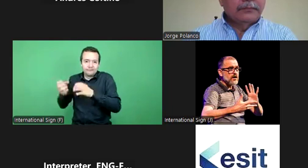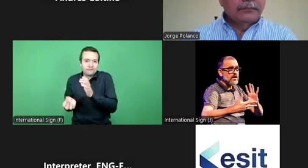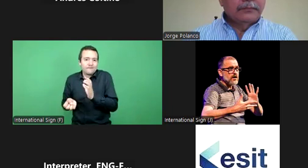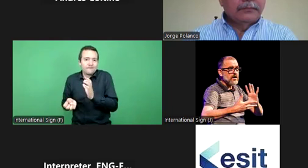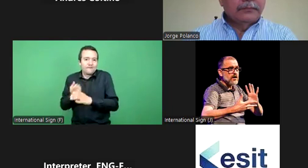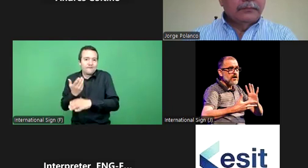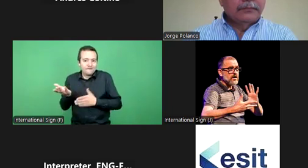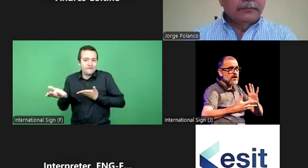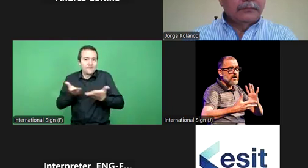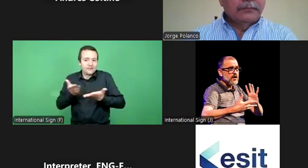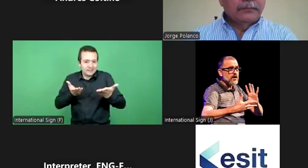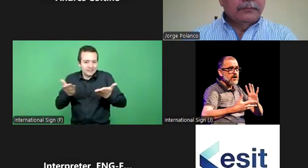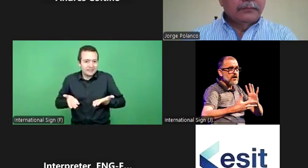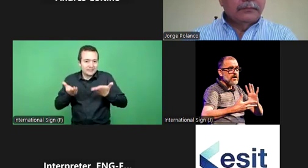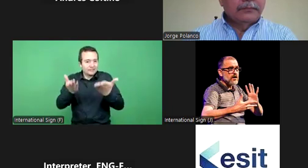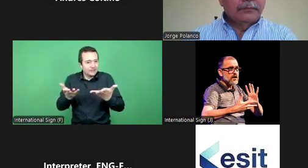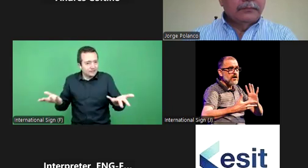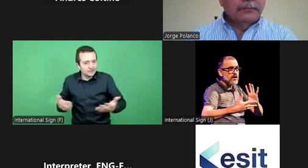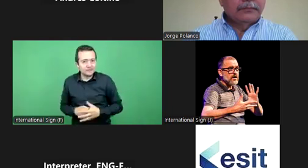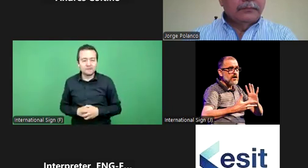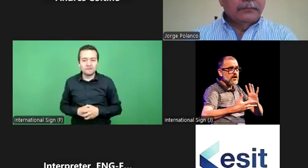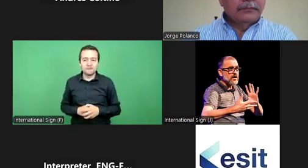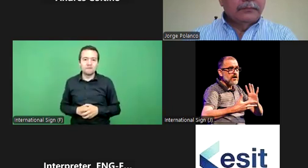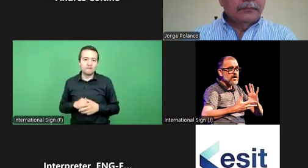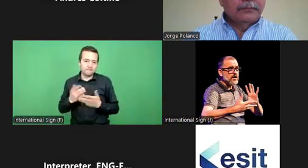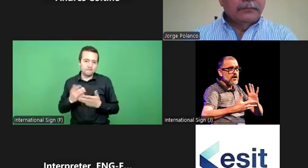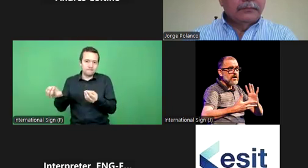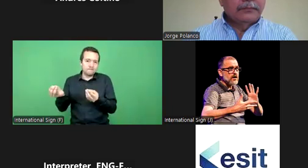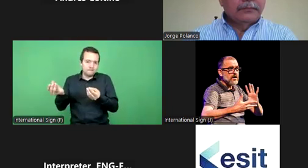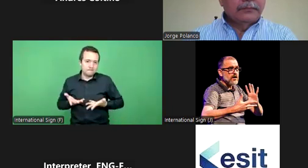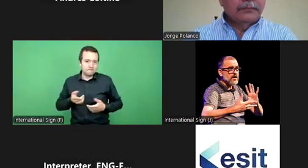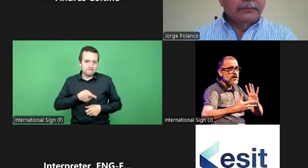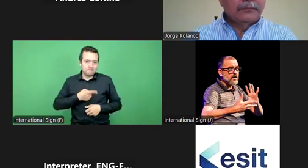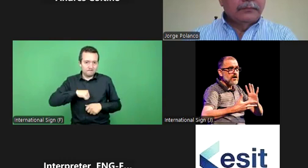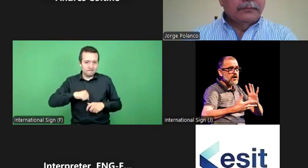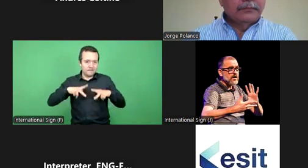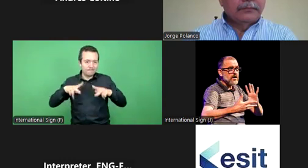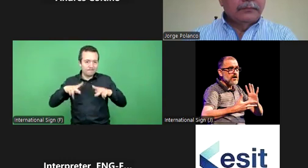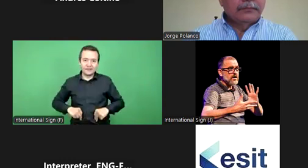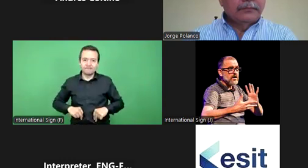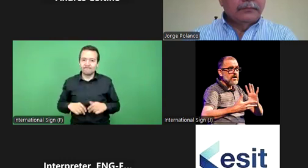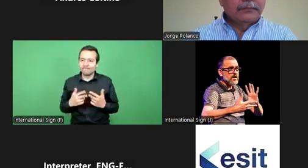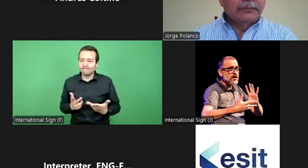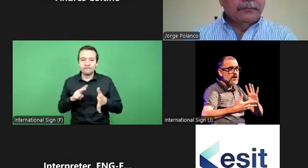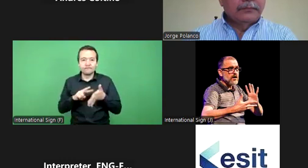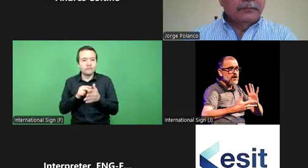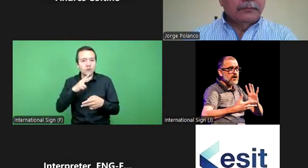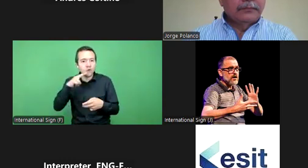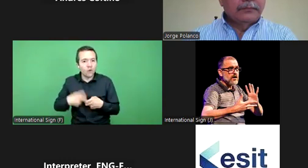ministry. It became difficult to do the extensive